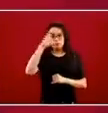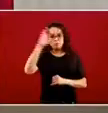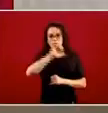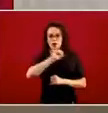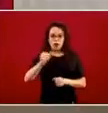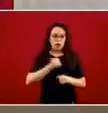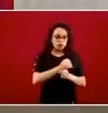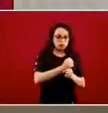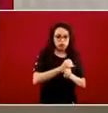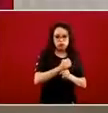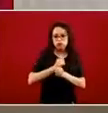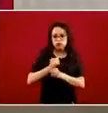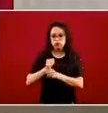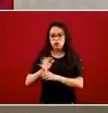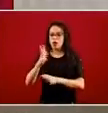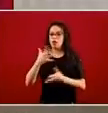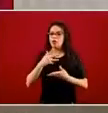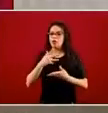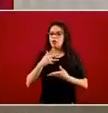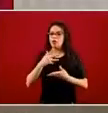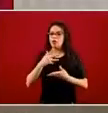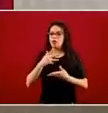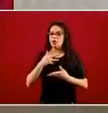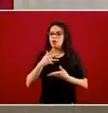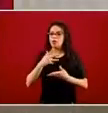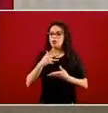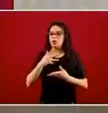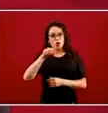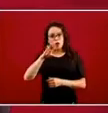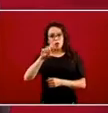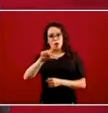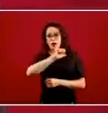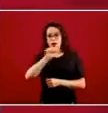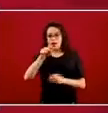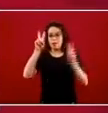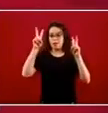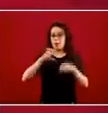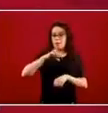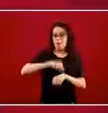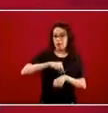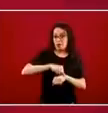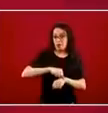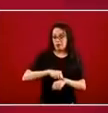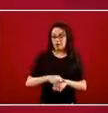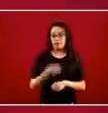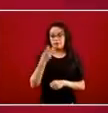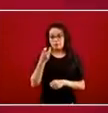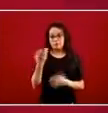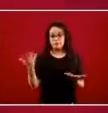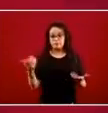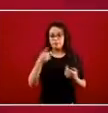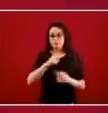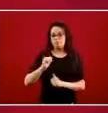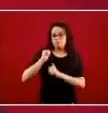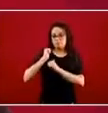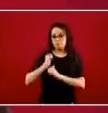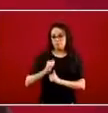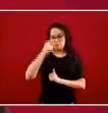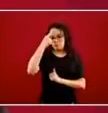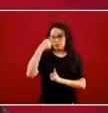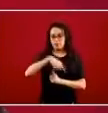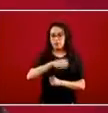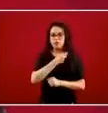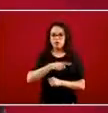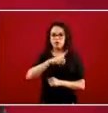and research institute that has worldwide recognition and has had Nobel Prize awardees, but